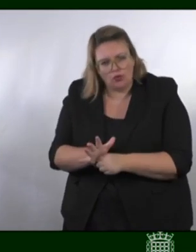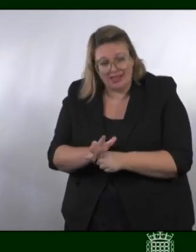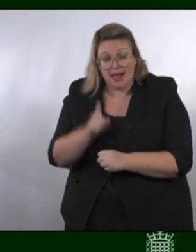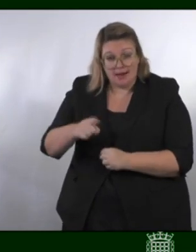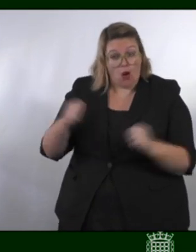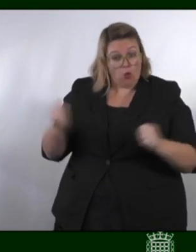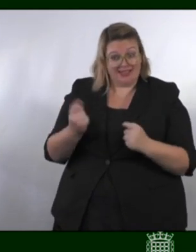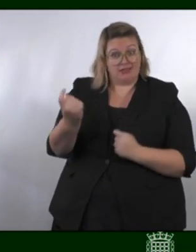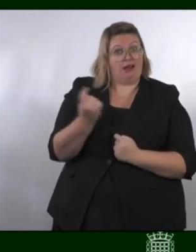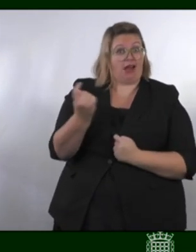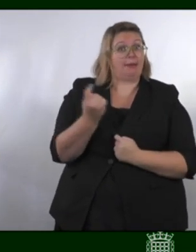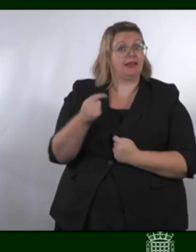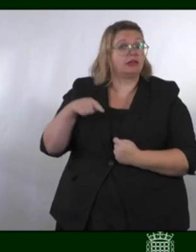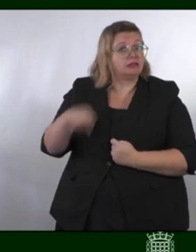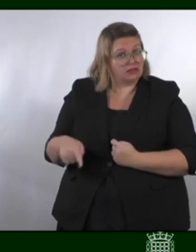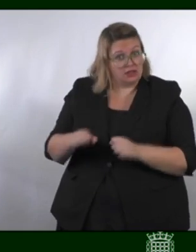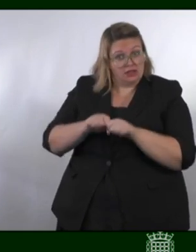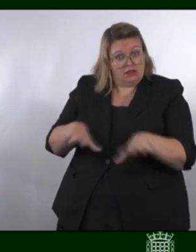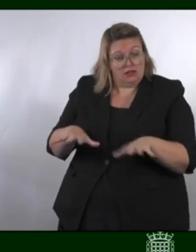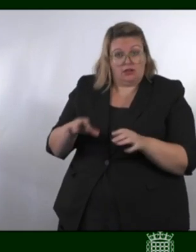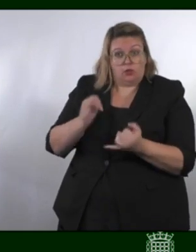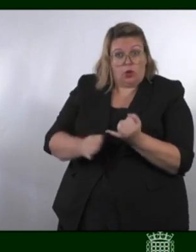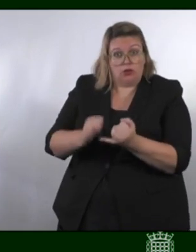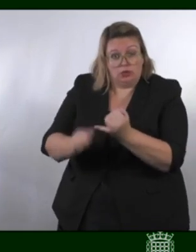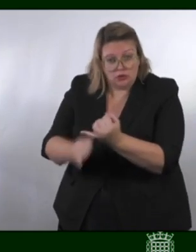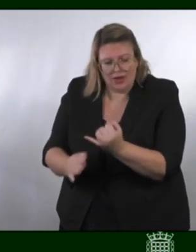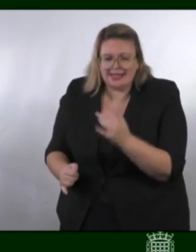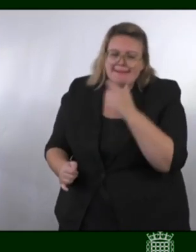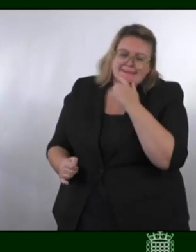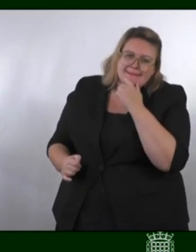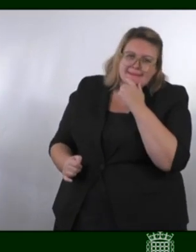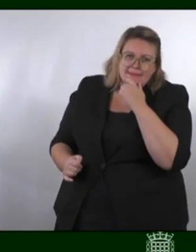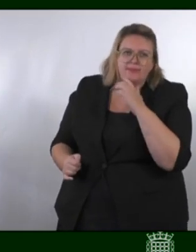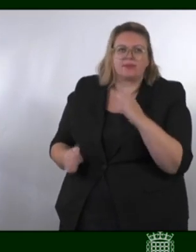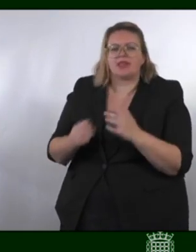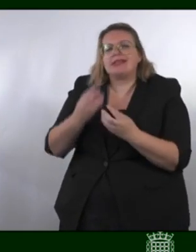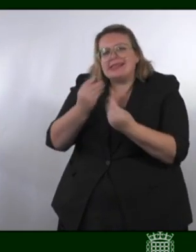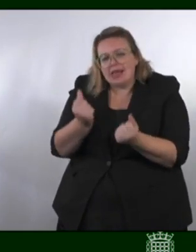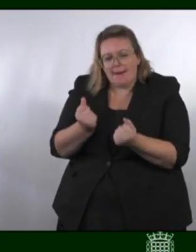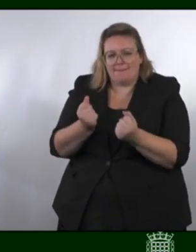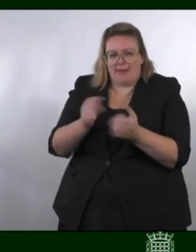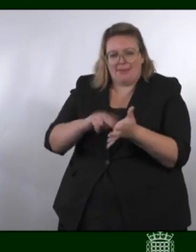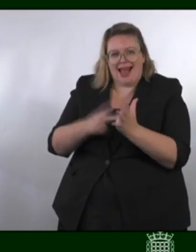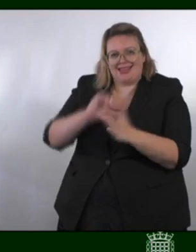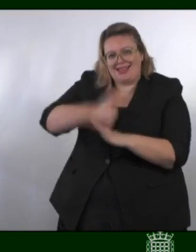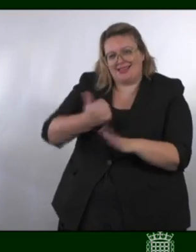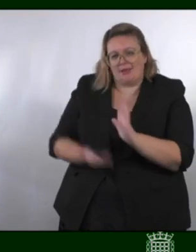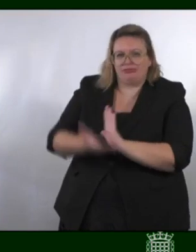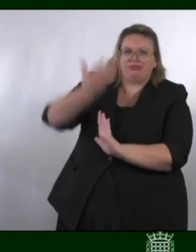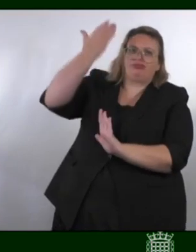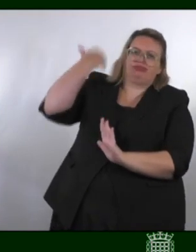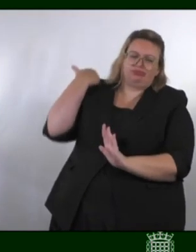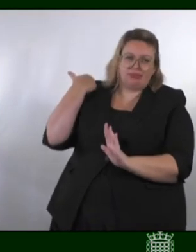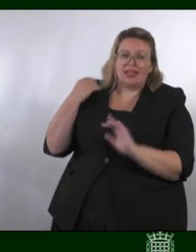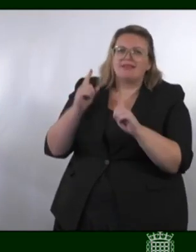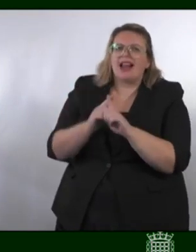virus in sight, can I ask the PM to reconsider the arbitrary end to many of his schemes set months ago when we knew so little? 3 million